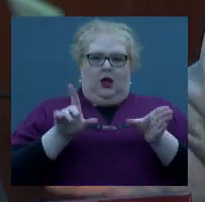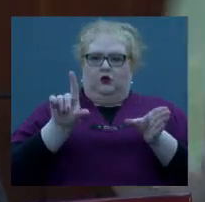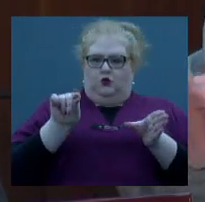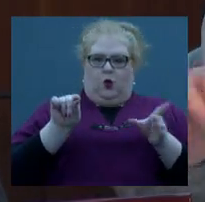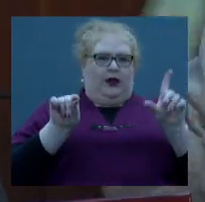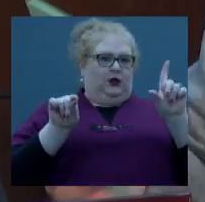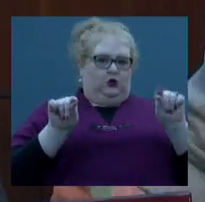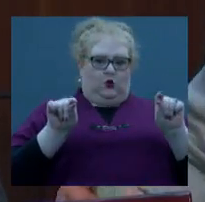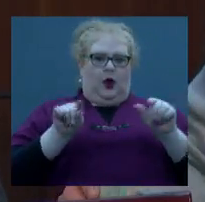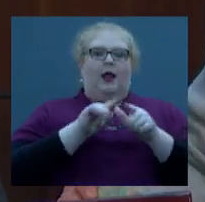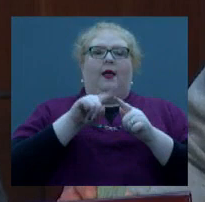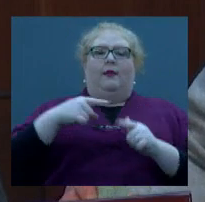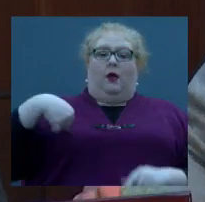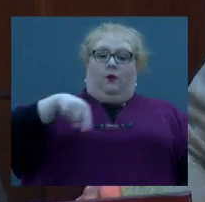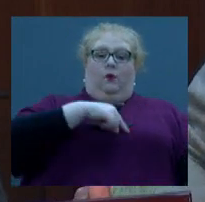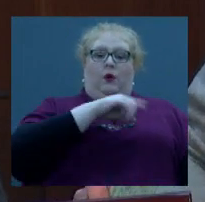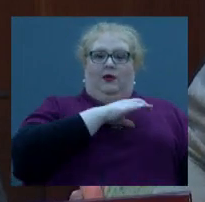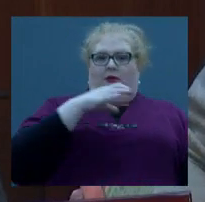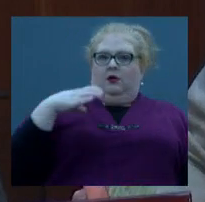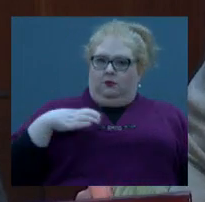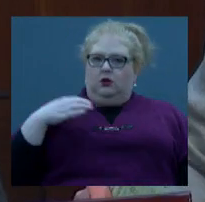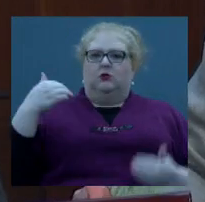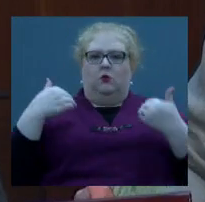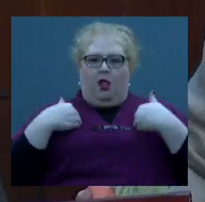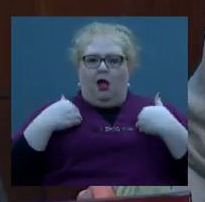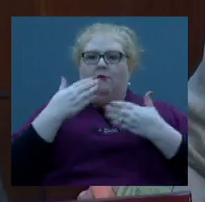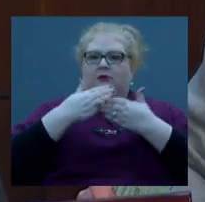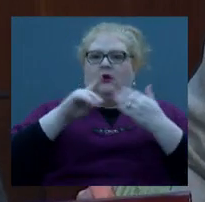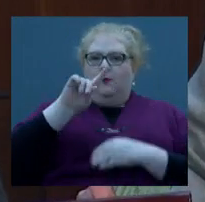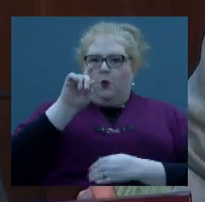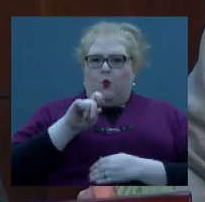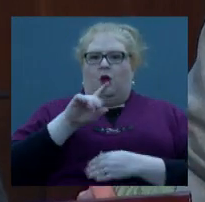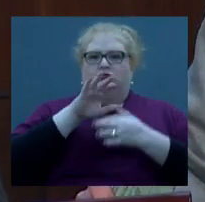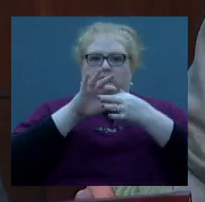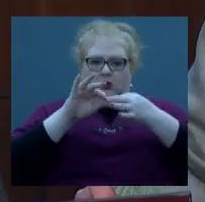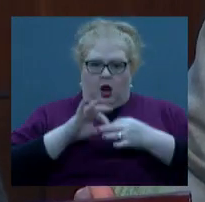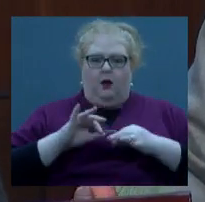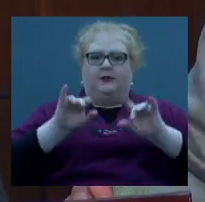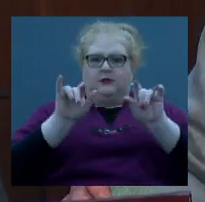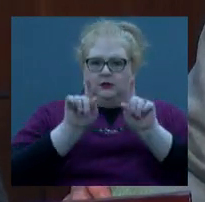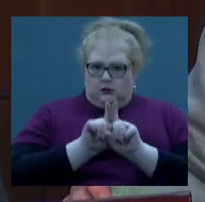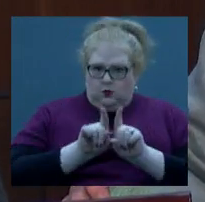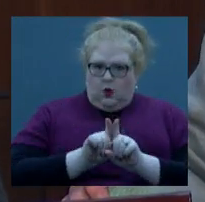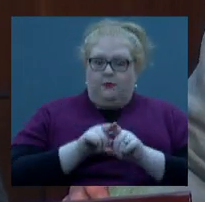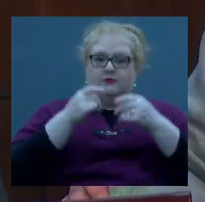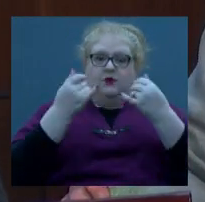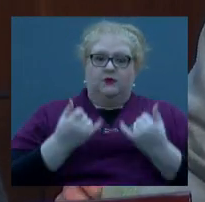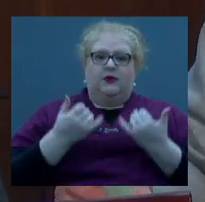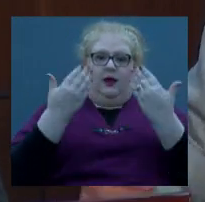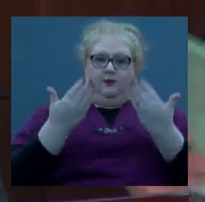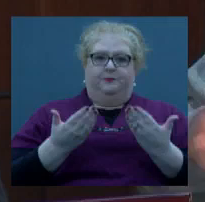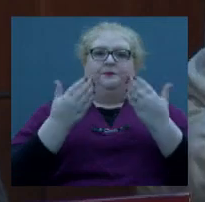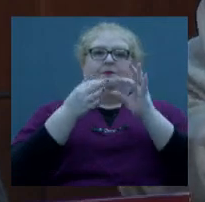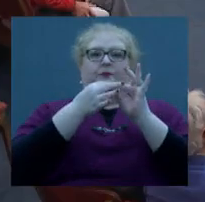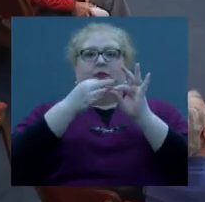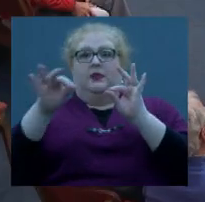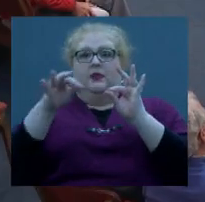will have questions and comments undoubtedly. So with that, if you'll take us through the item,